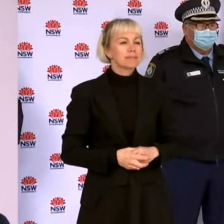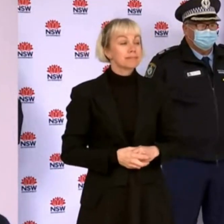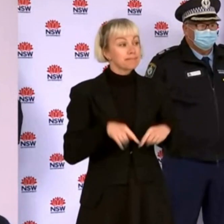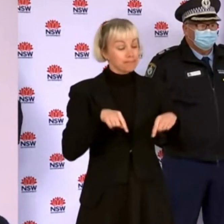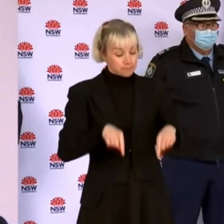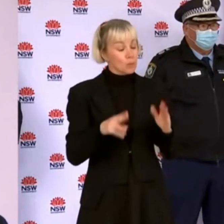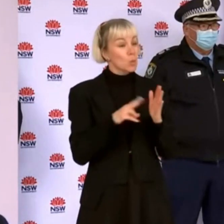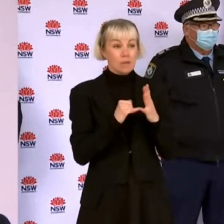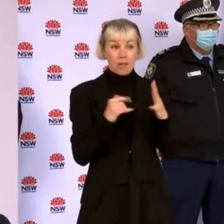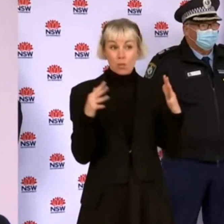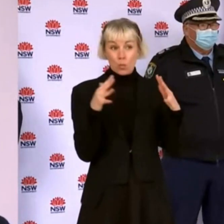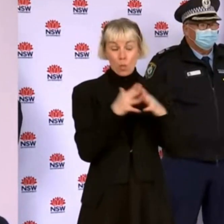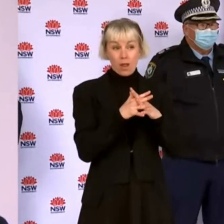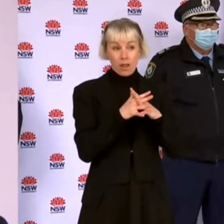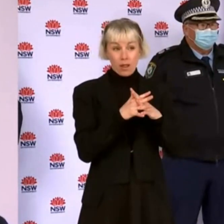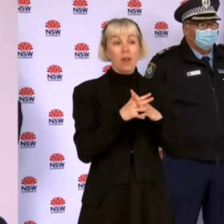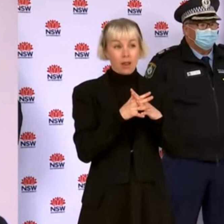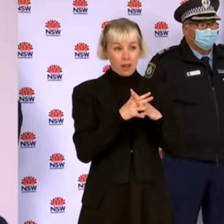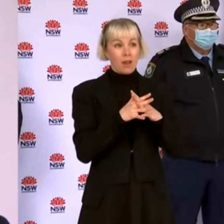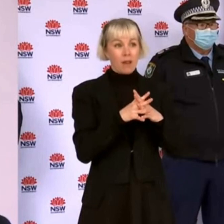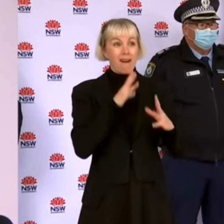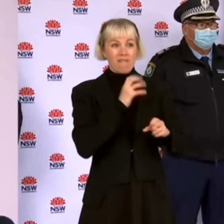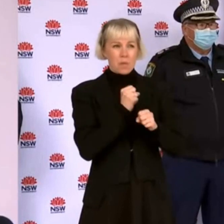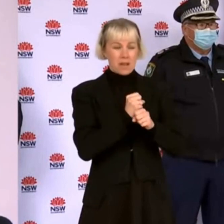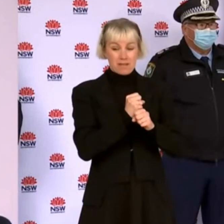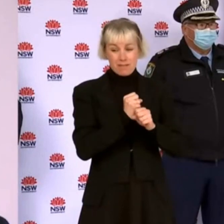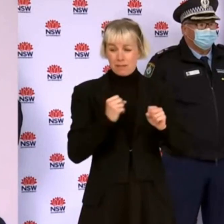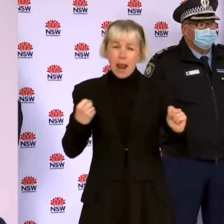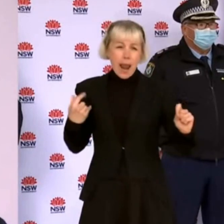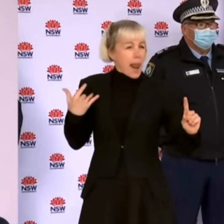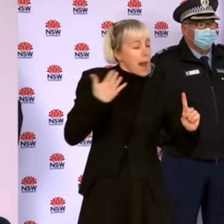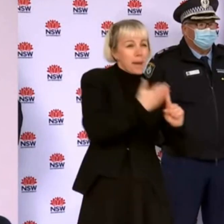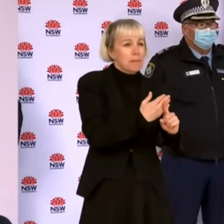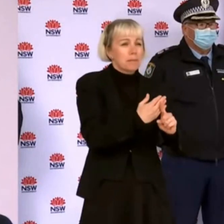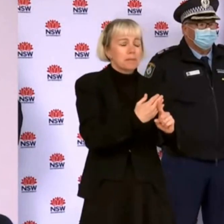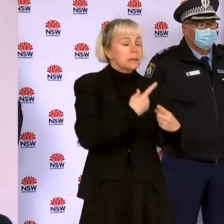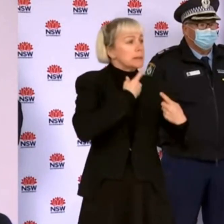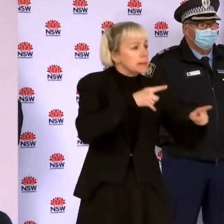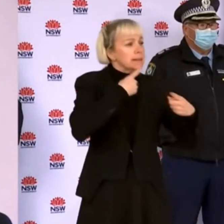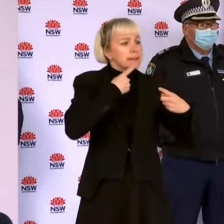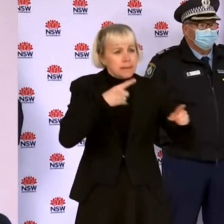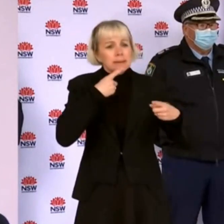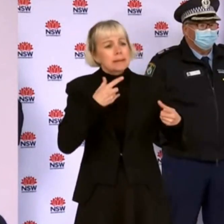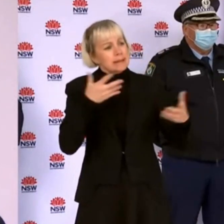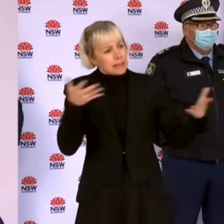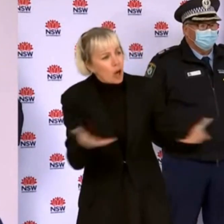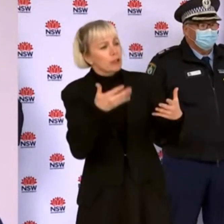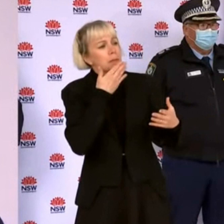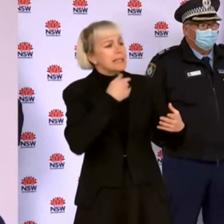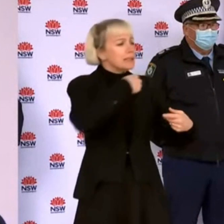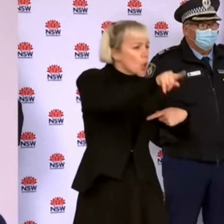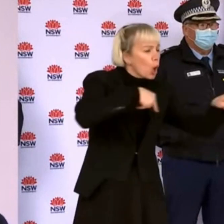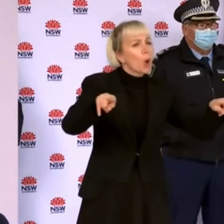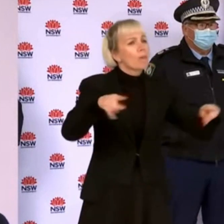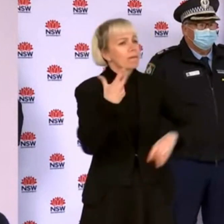Wales, from day one, has had a sense of urgency about the vaccination and getting our population vaccinated. Can I please stress that